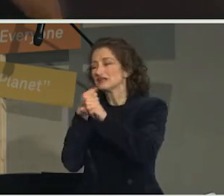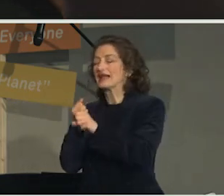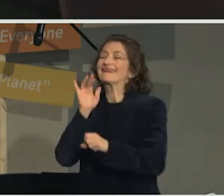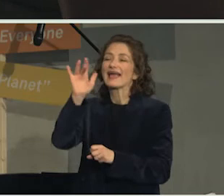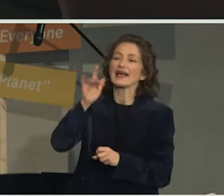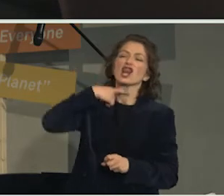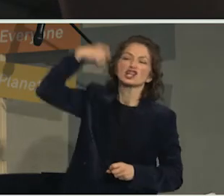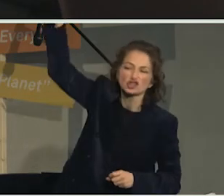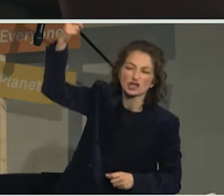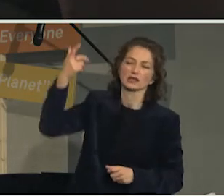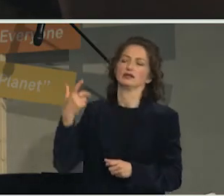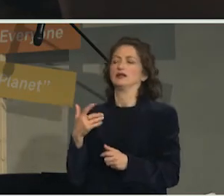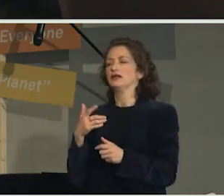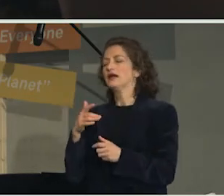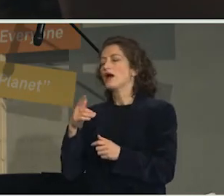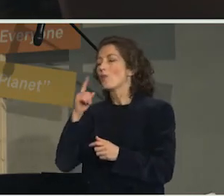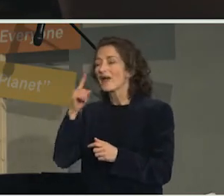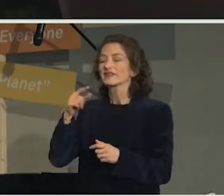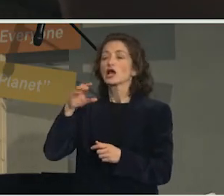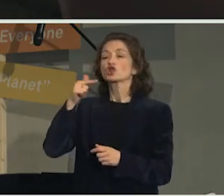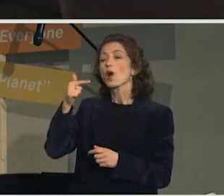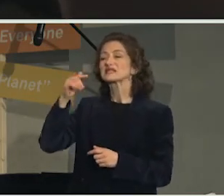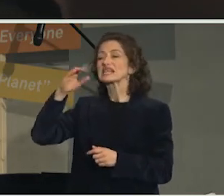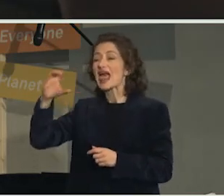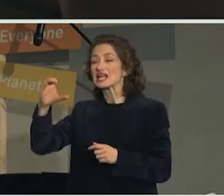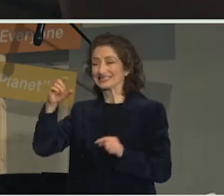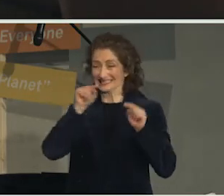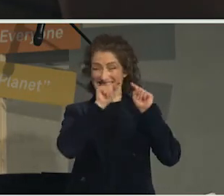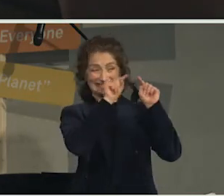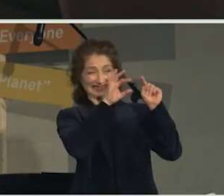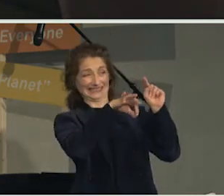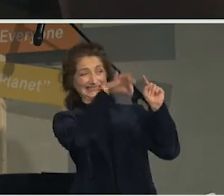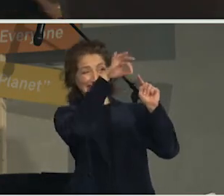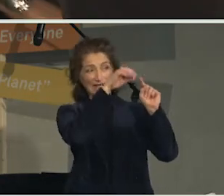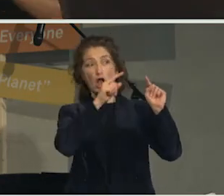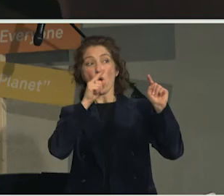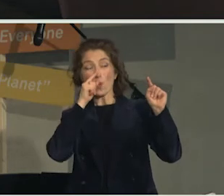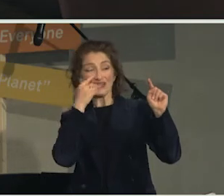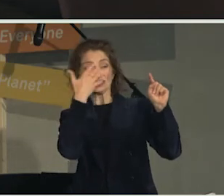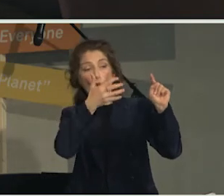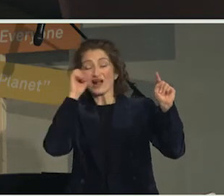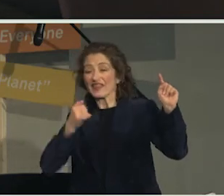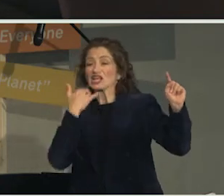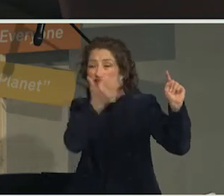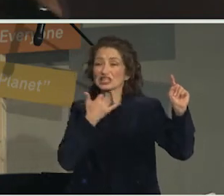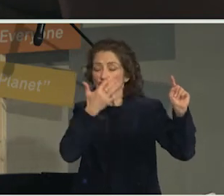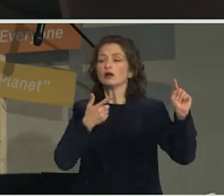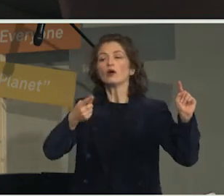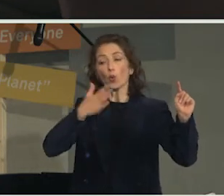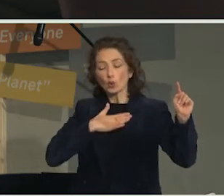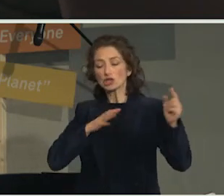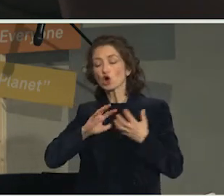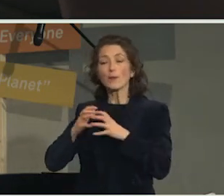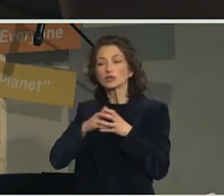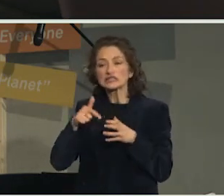lynching. When we got to the Clarence Thomas moment, our community wouldn't have been so divided, thinking that a commitment to anti-racism meant